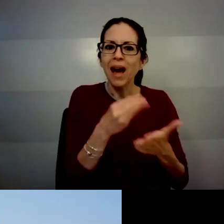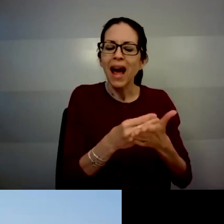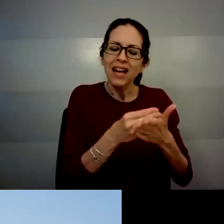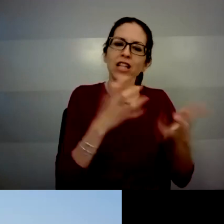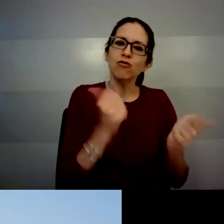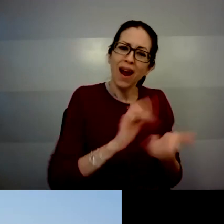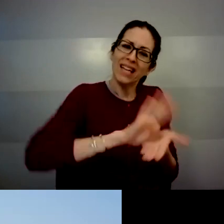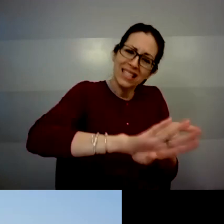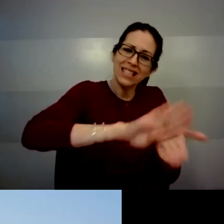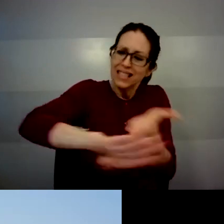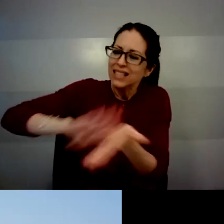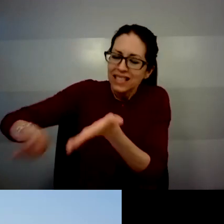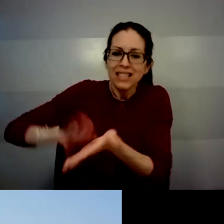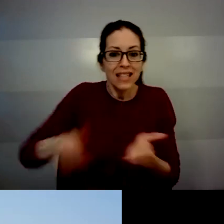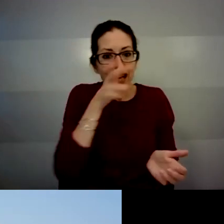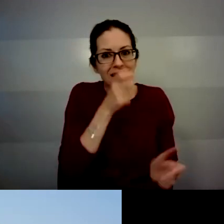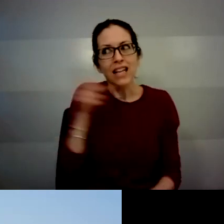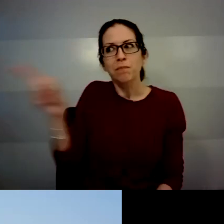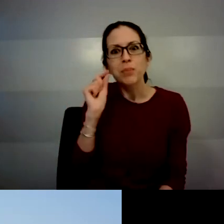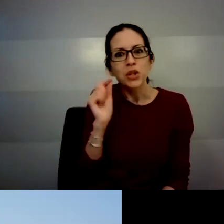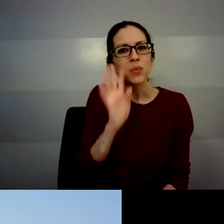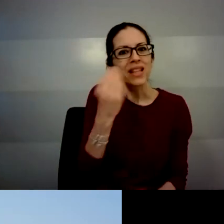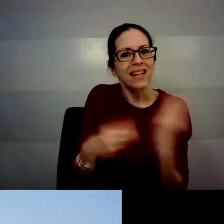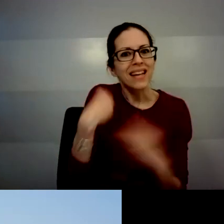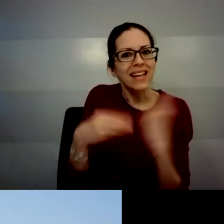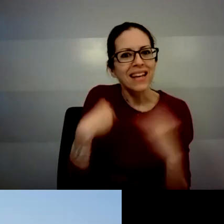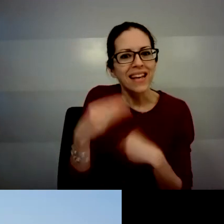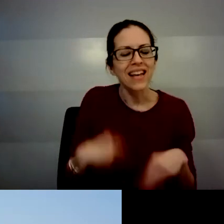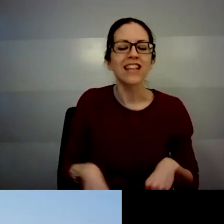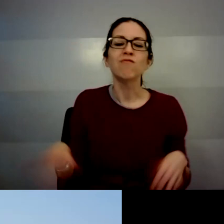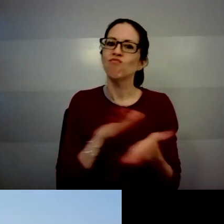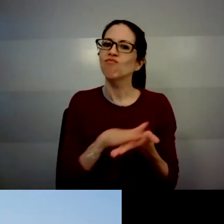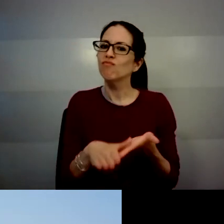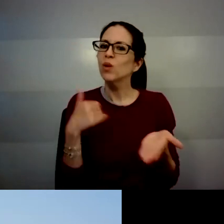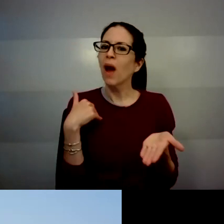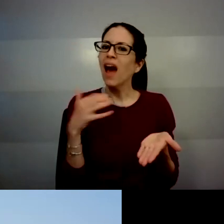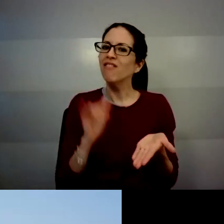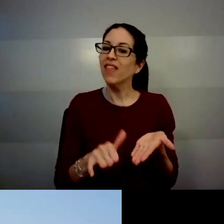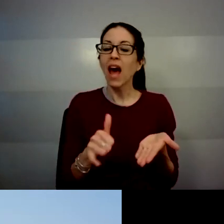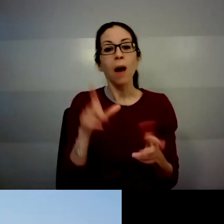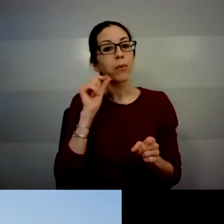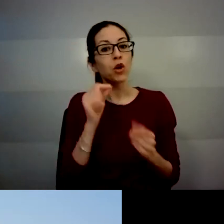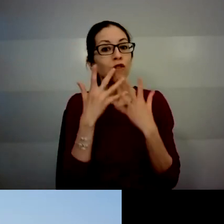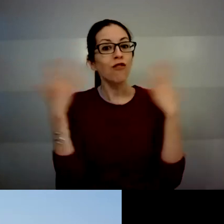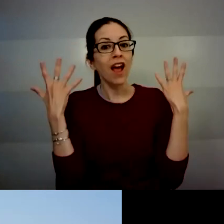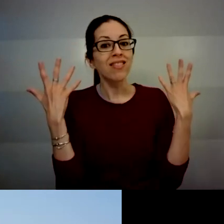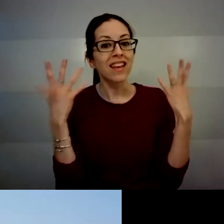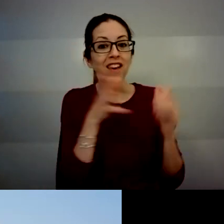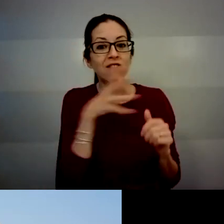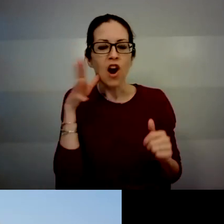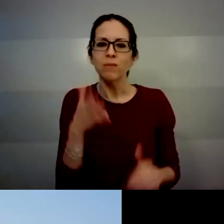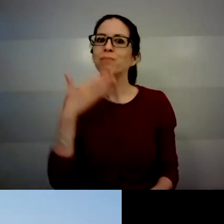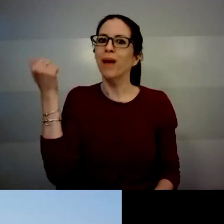insect pests. So having bird-friendly shade on your farm is better for birds, and it's also better for coffee